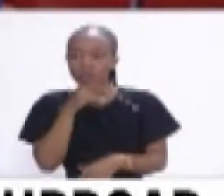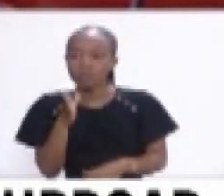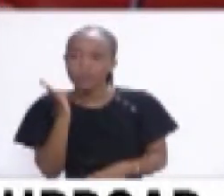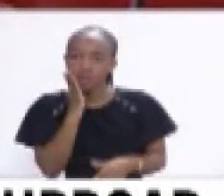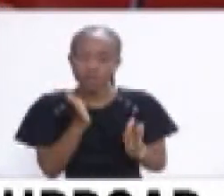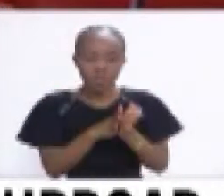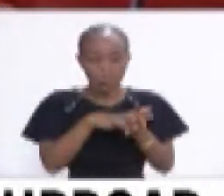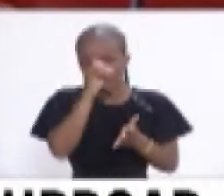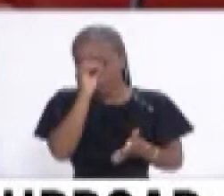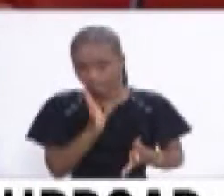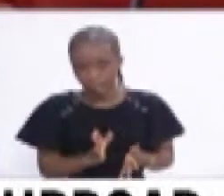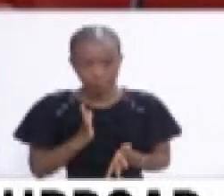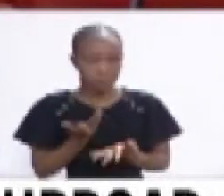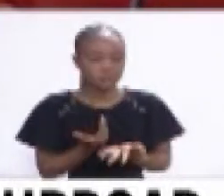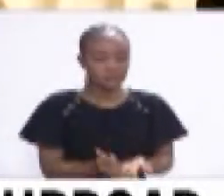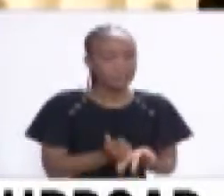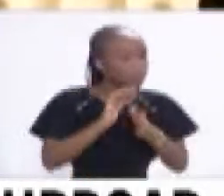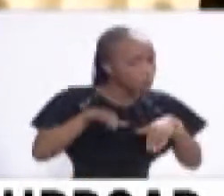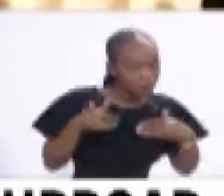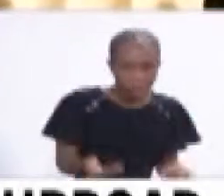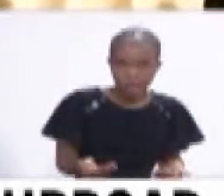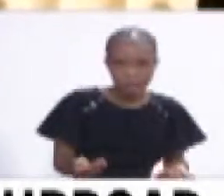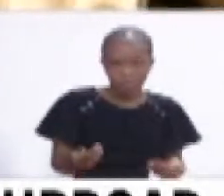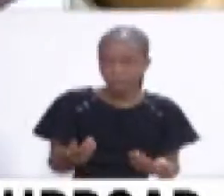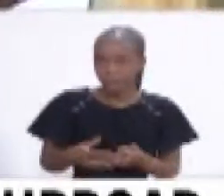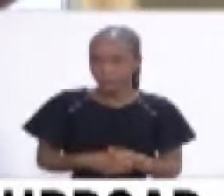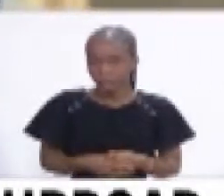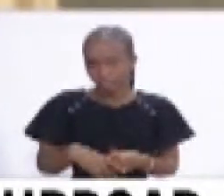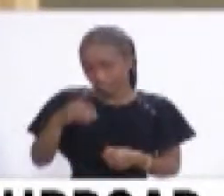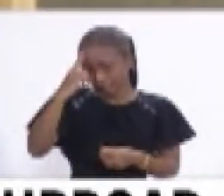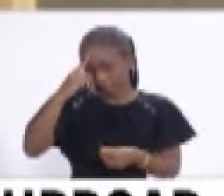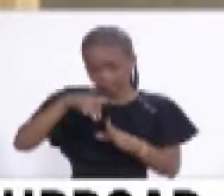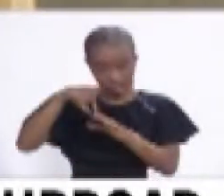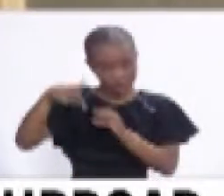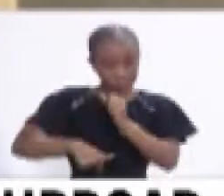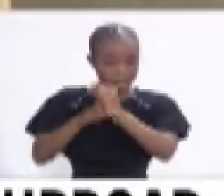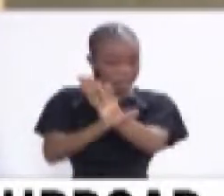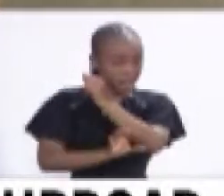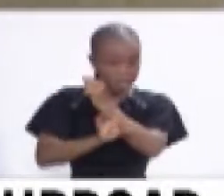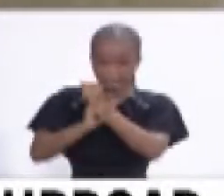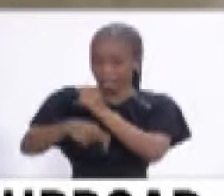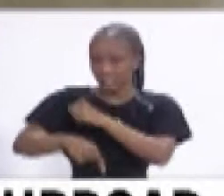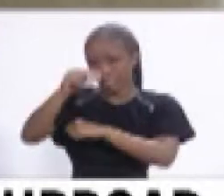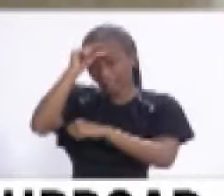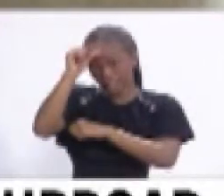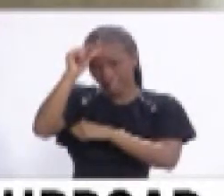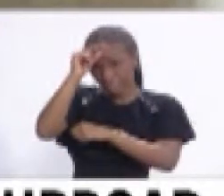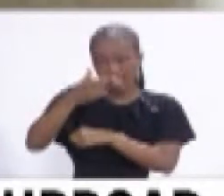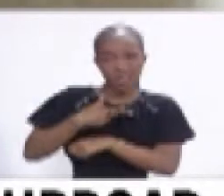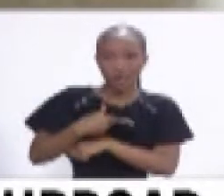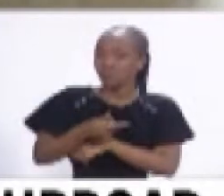na wanafunzi, Bwana Spika, watasaidika vipi? I think in this country, in this government, we have very, very insensitive